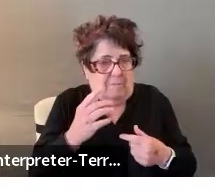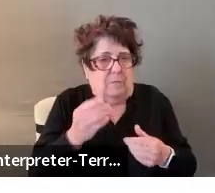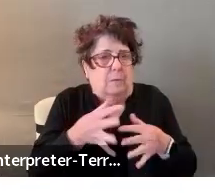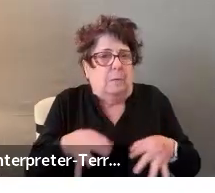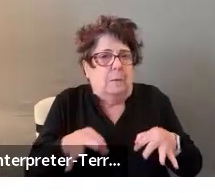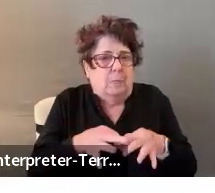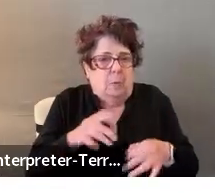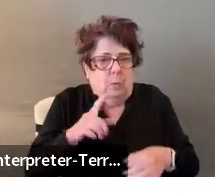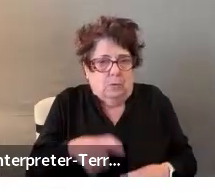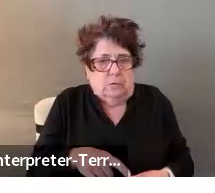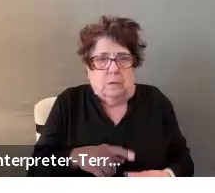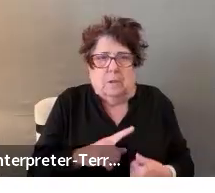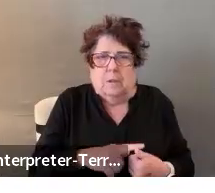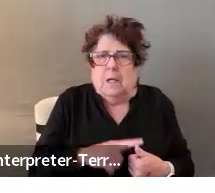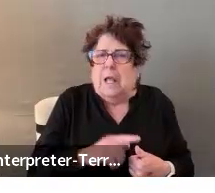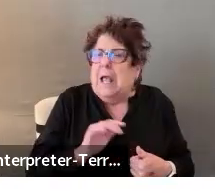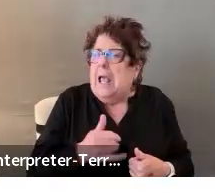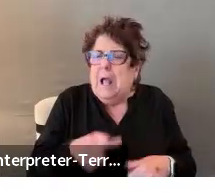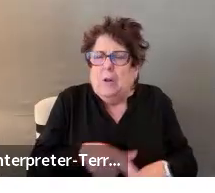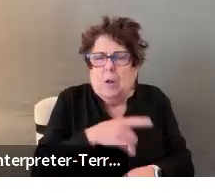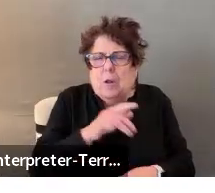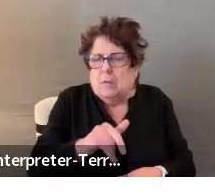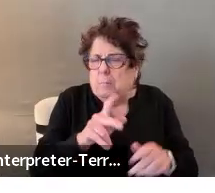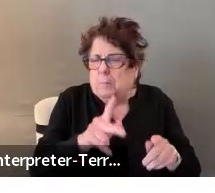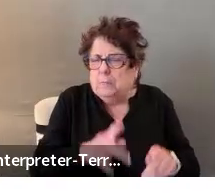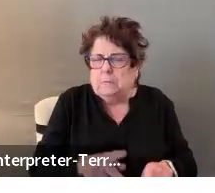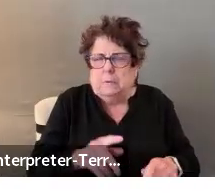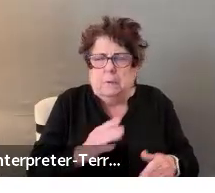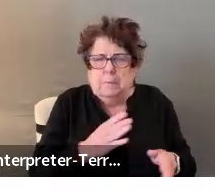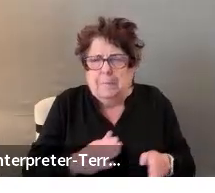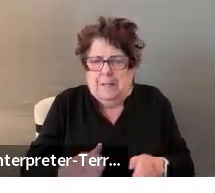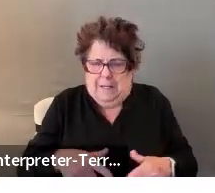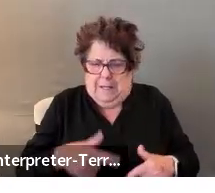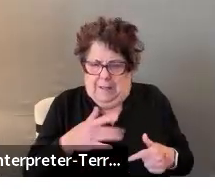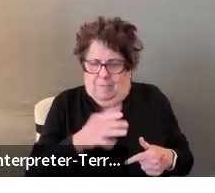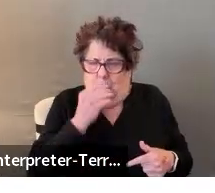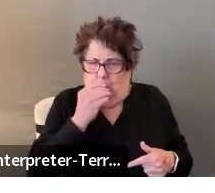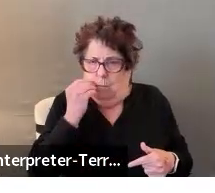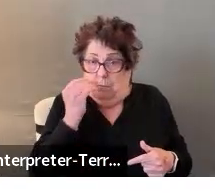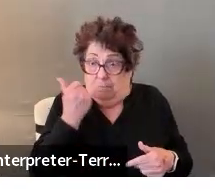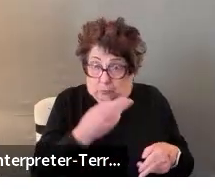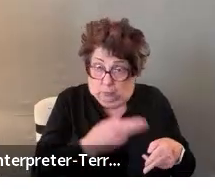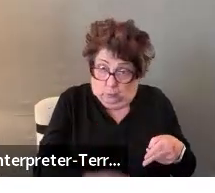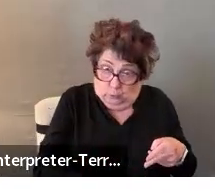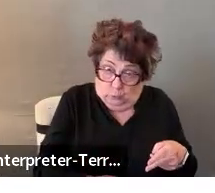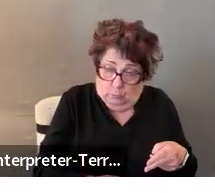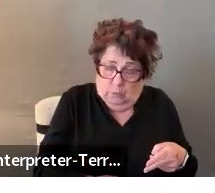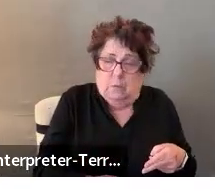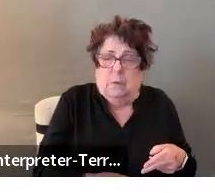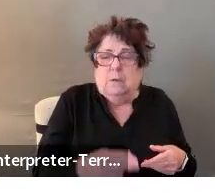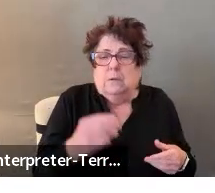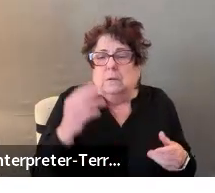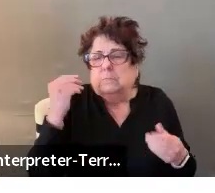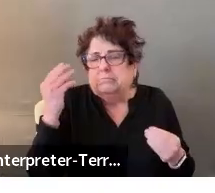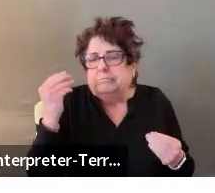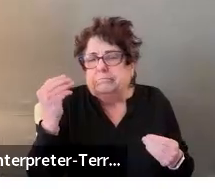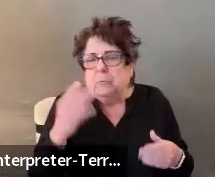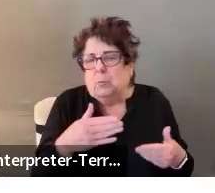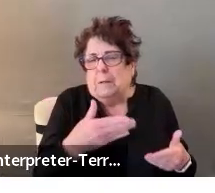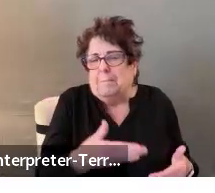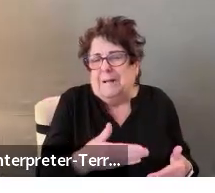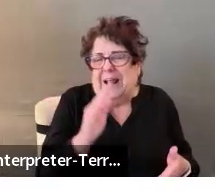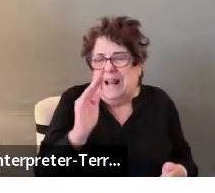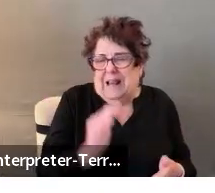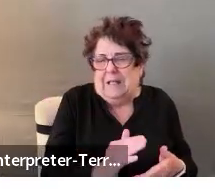how long does the resident plan to live in their home? If only short-term, consider recommending less expensive and temporary